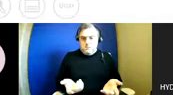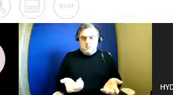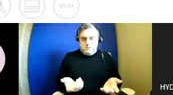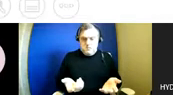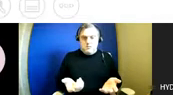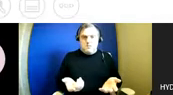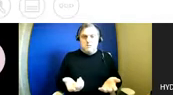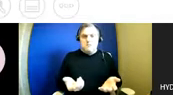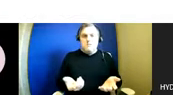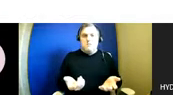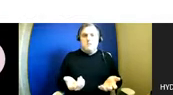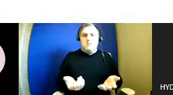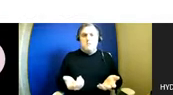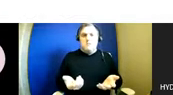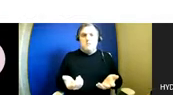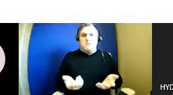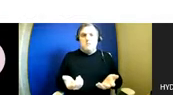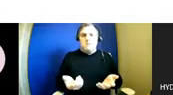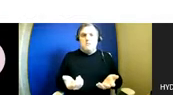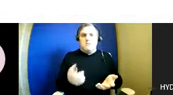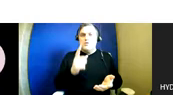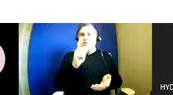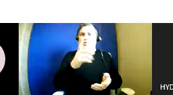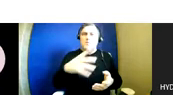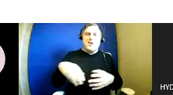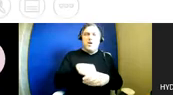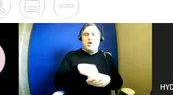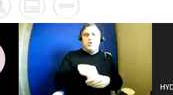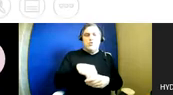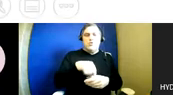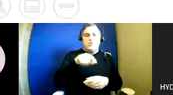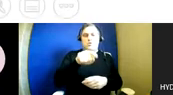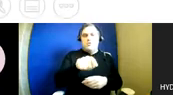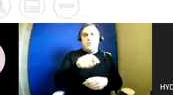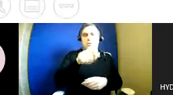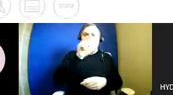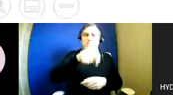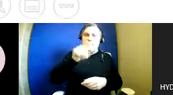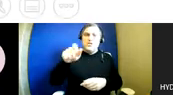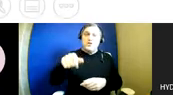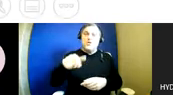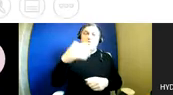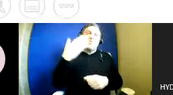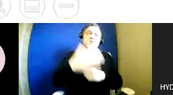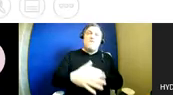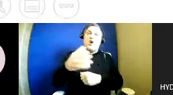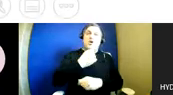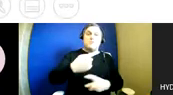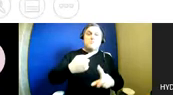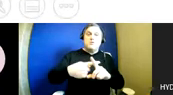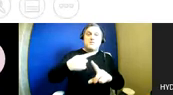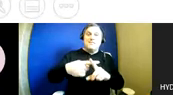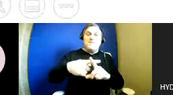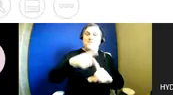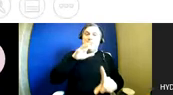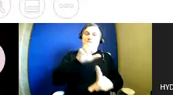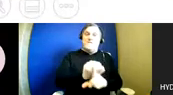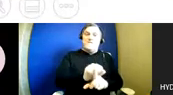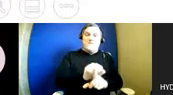doesn't include patients that didn't have a positive test. So at the beginning